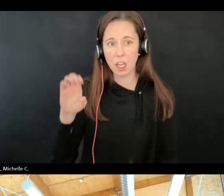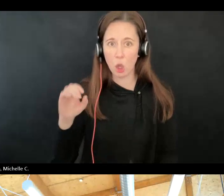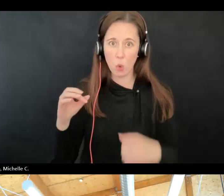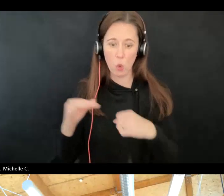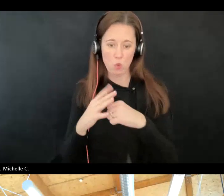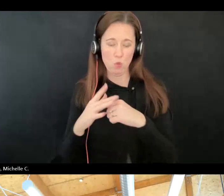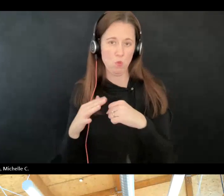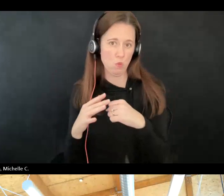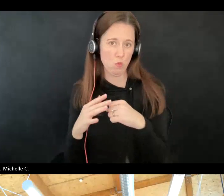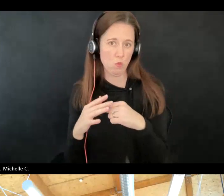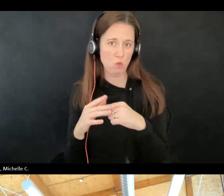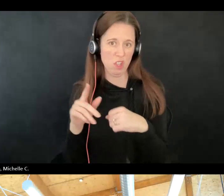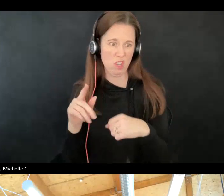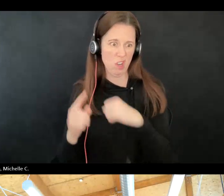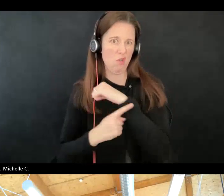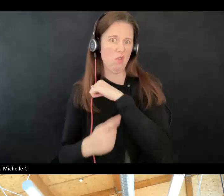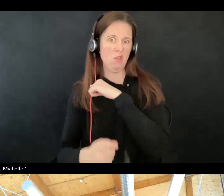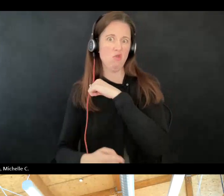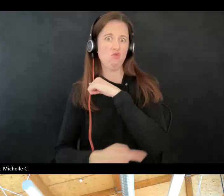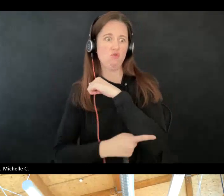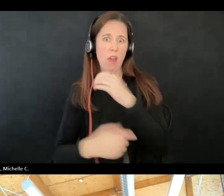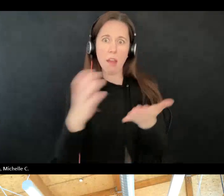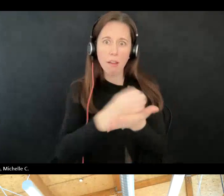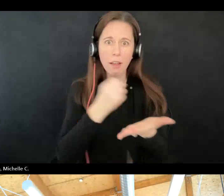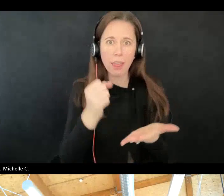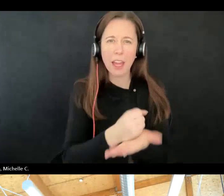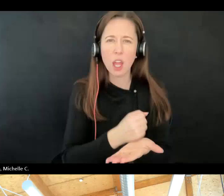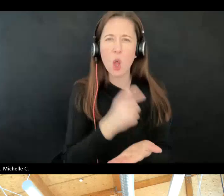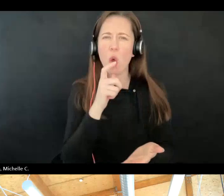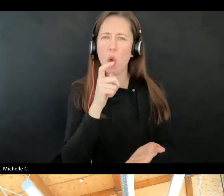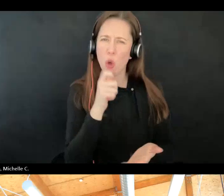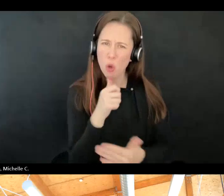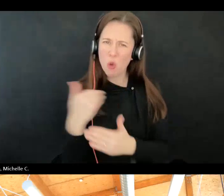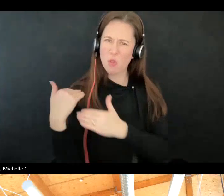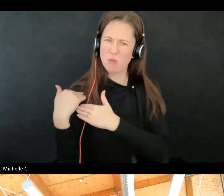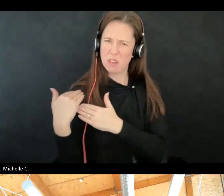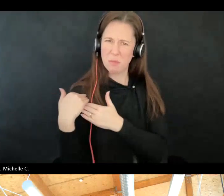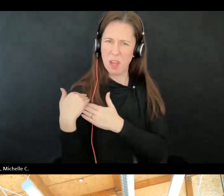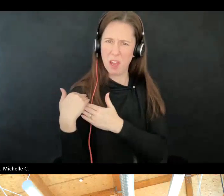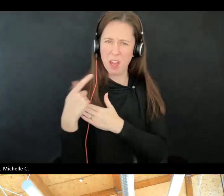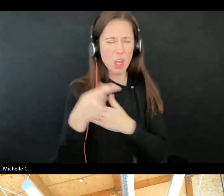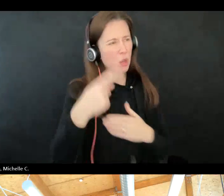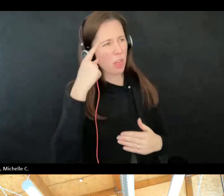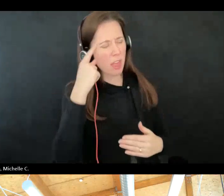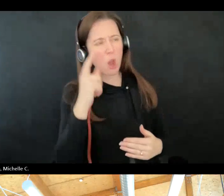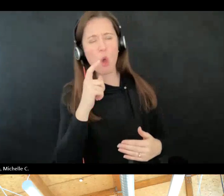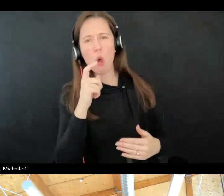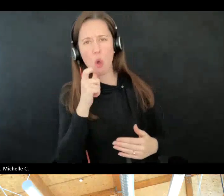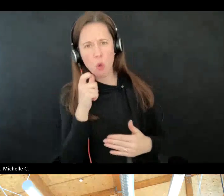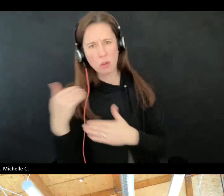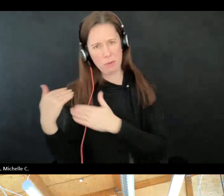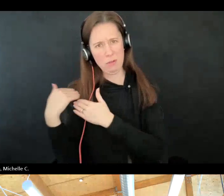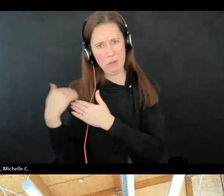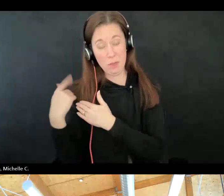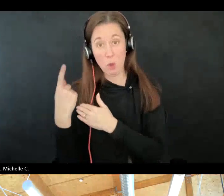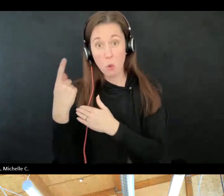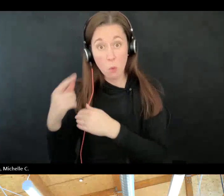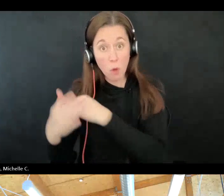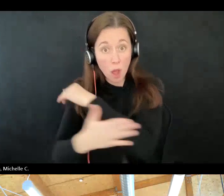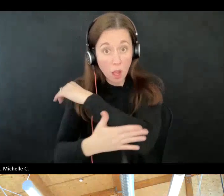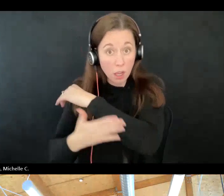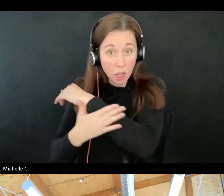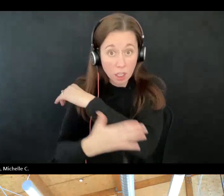collection, and the question was, who is responsible? Who do you think should be responsible? One country, since it's in international waters.